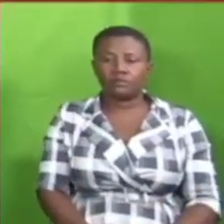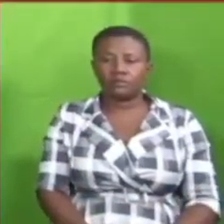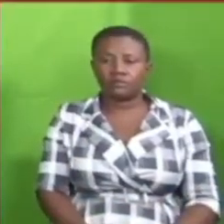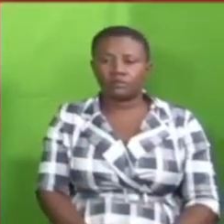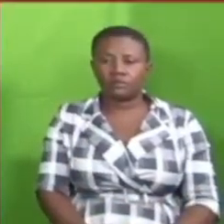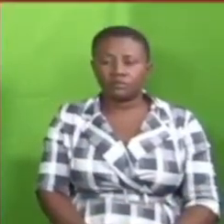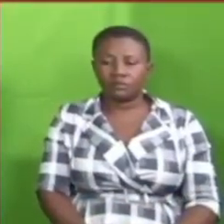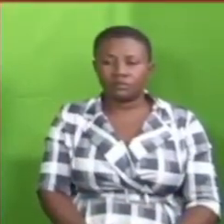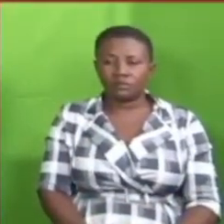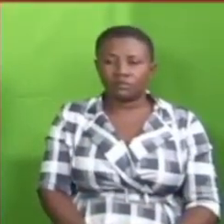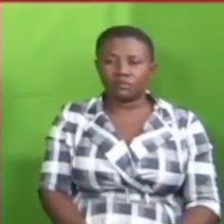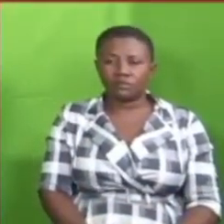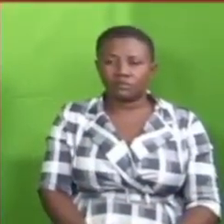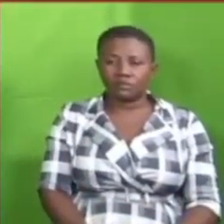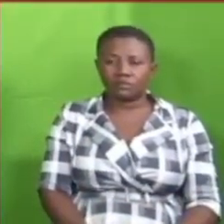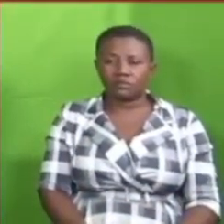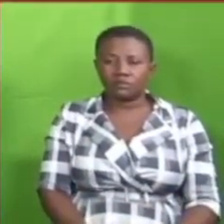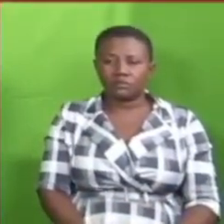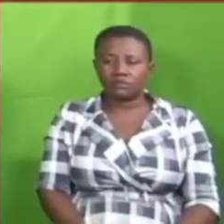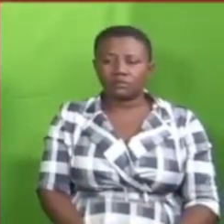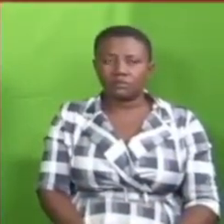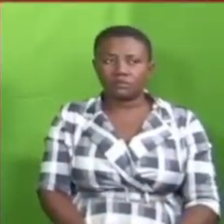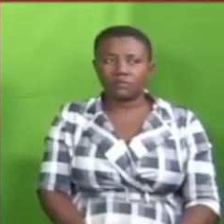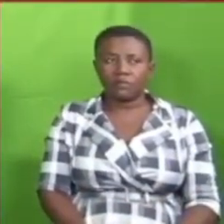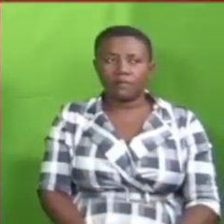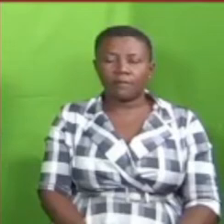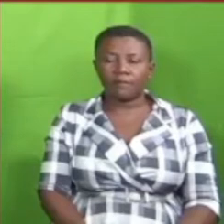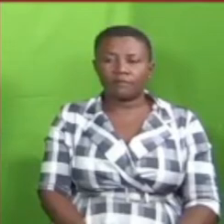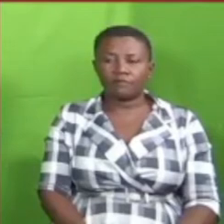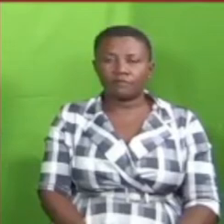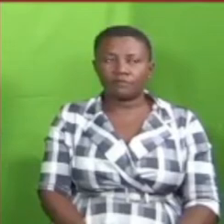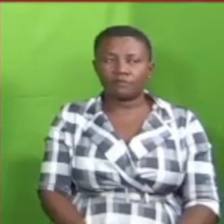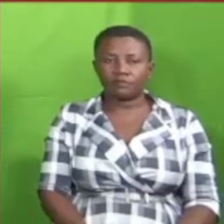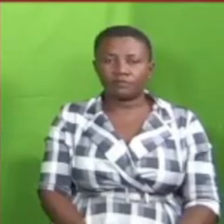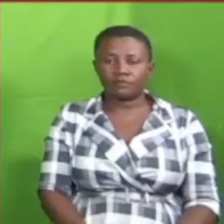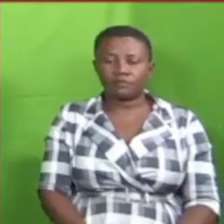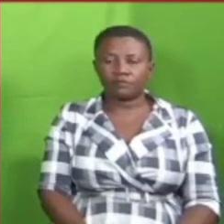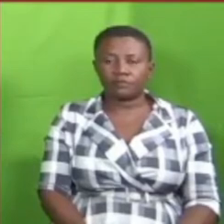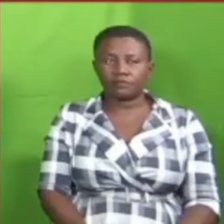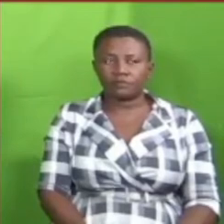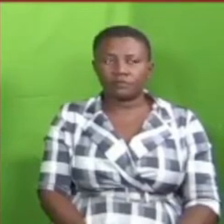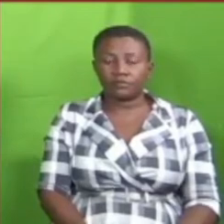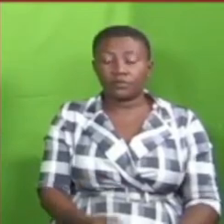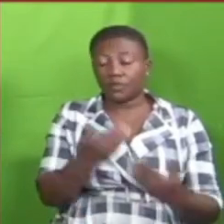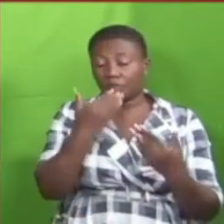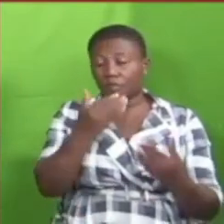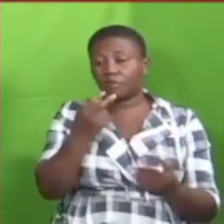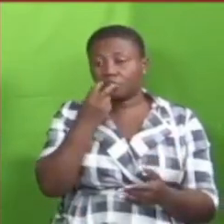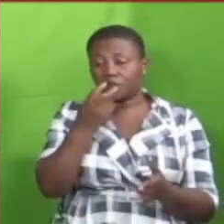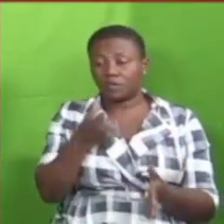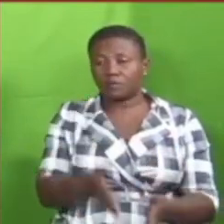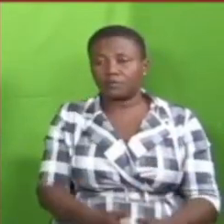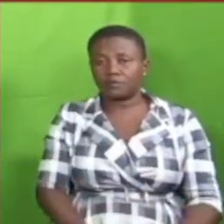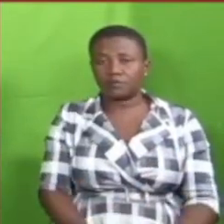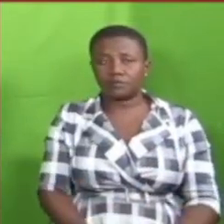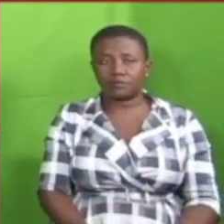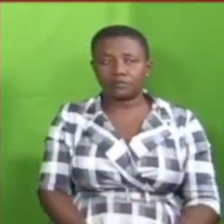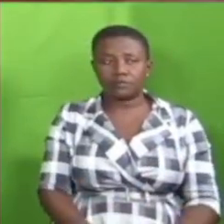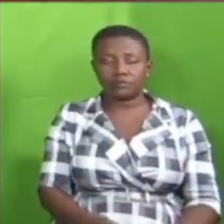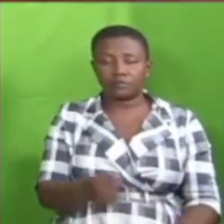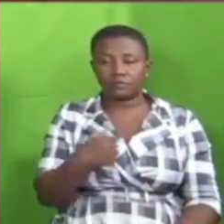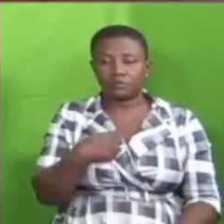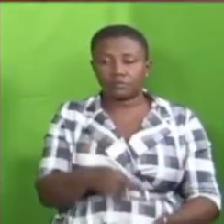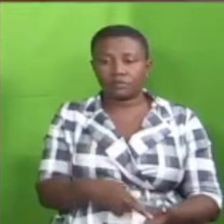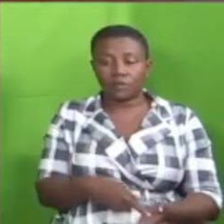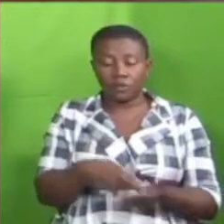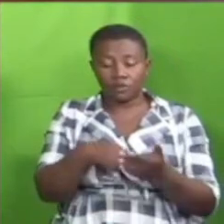Yes, Honorable Minister for Health. Thank you, Mr. Speaker. Mr. Speaker, I rise